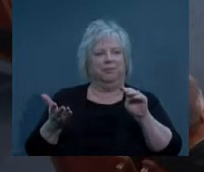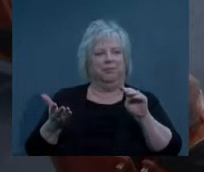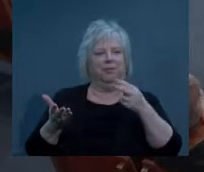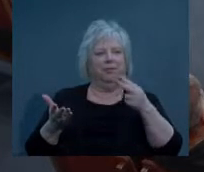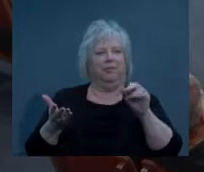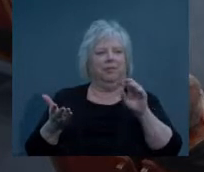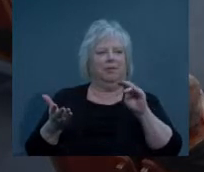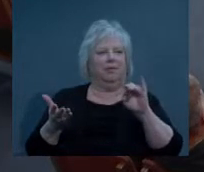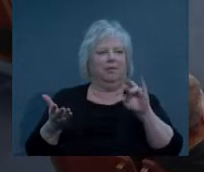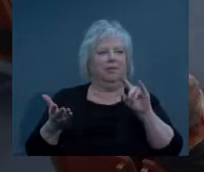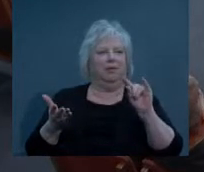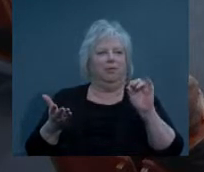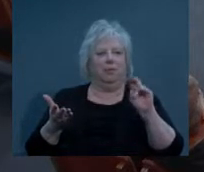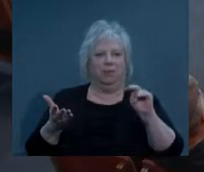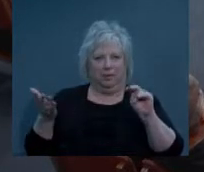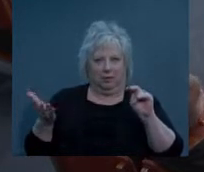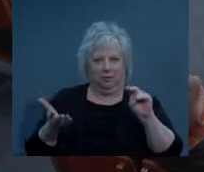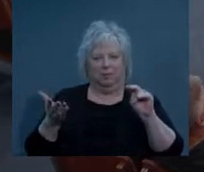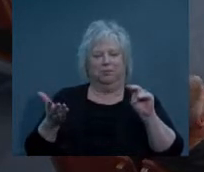Commissioner Hamilton. Here.